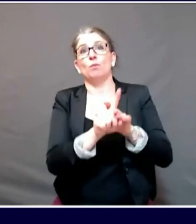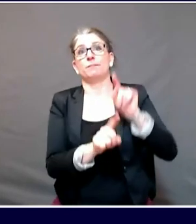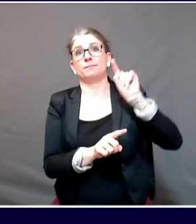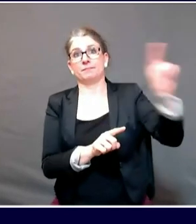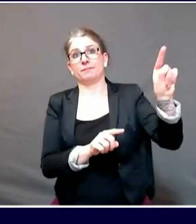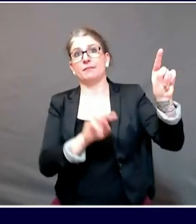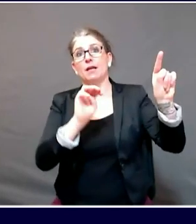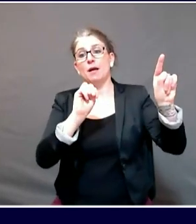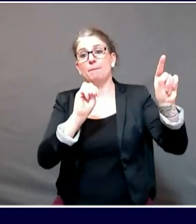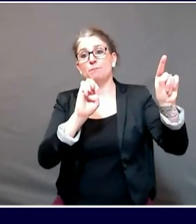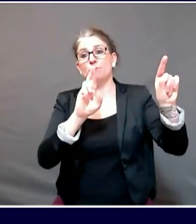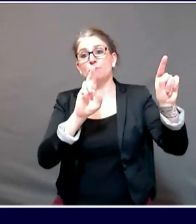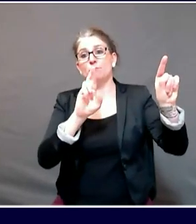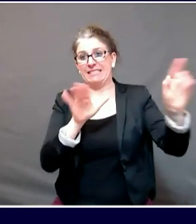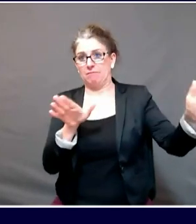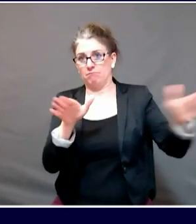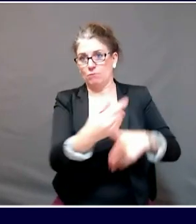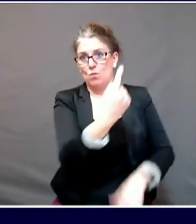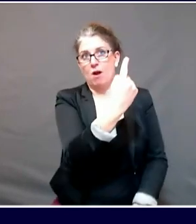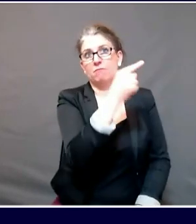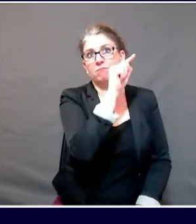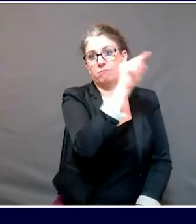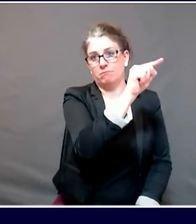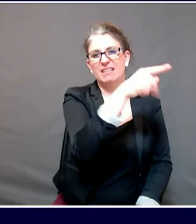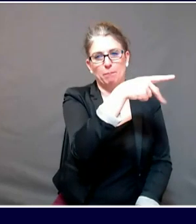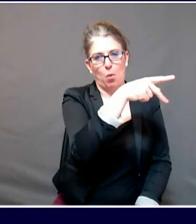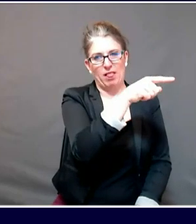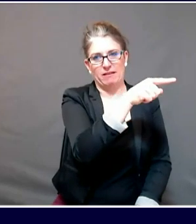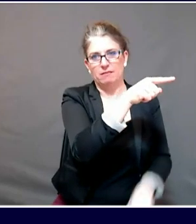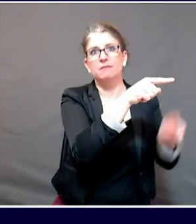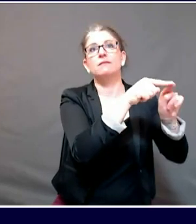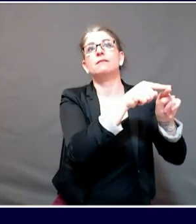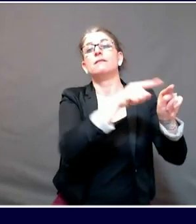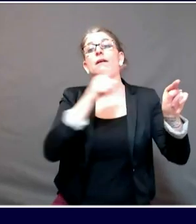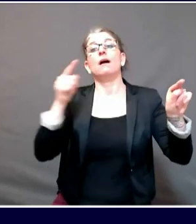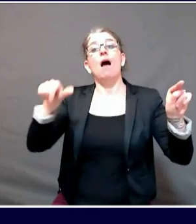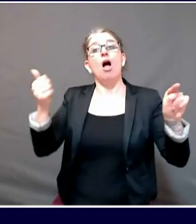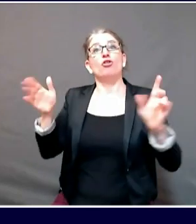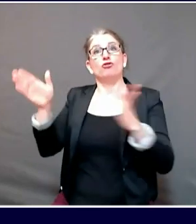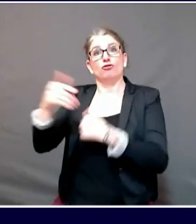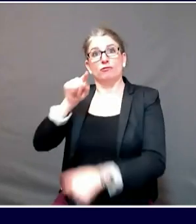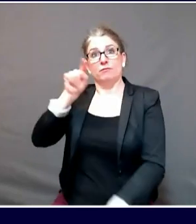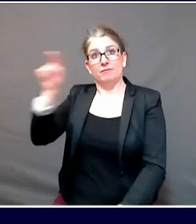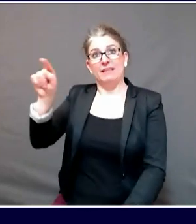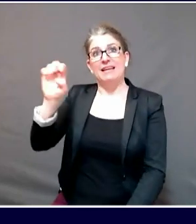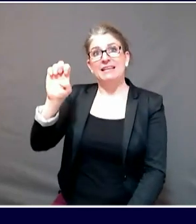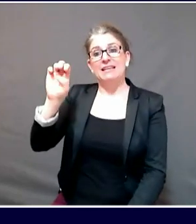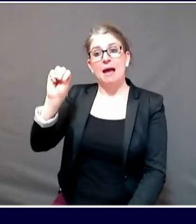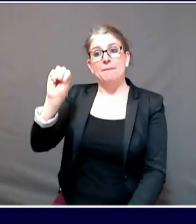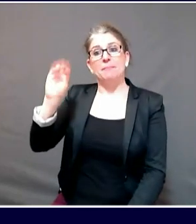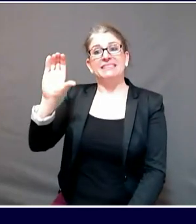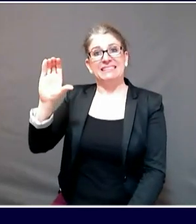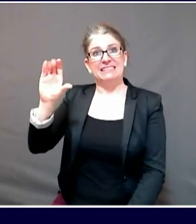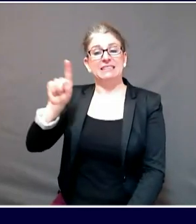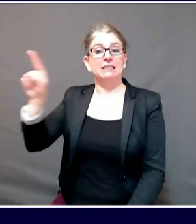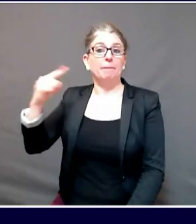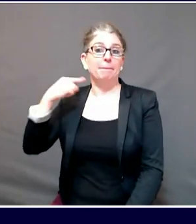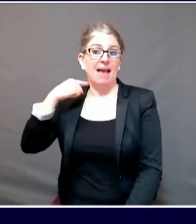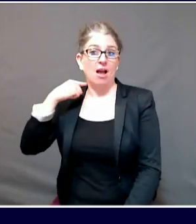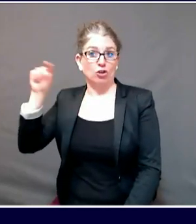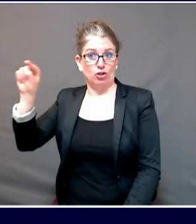began focusing on the last mile in the fall, and then in the last recent few weeks, the final remaining